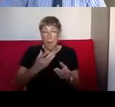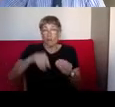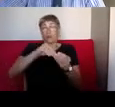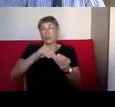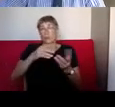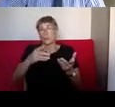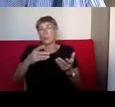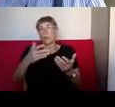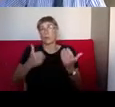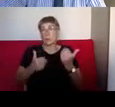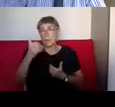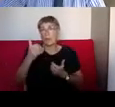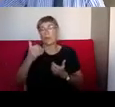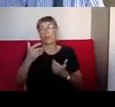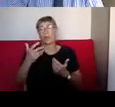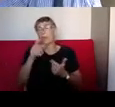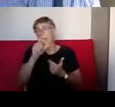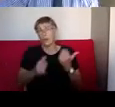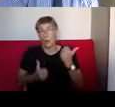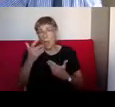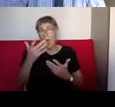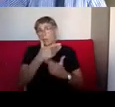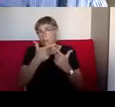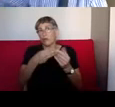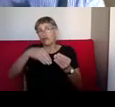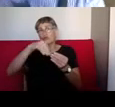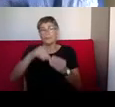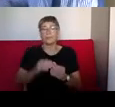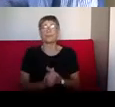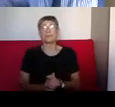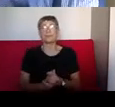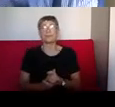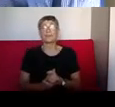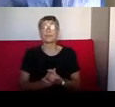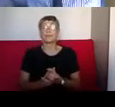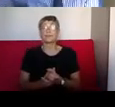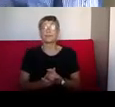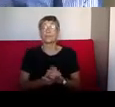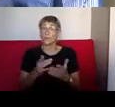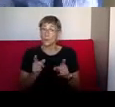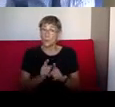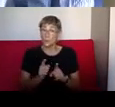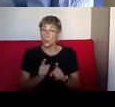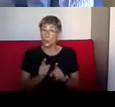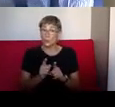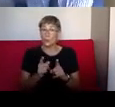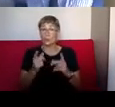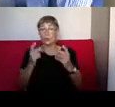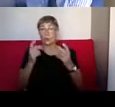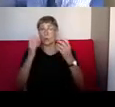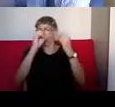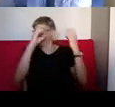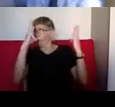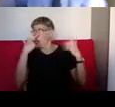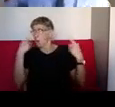cannot be given to persons with disabilities. As you see, I am